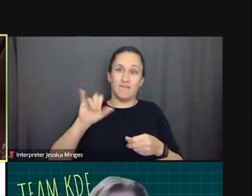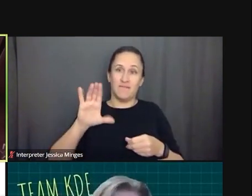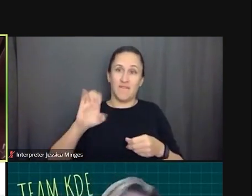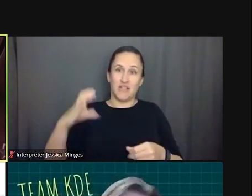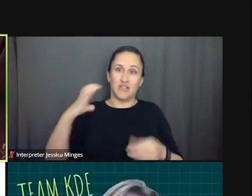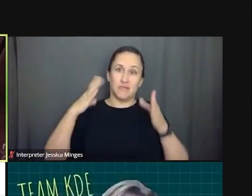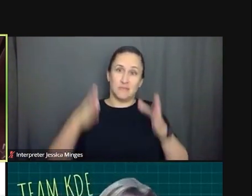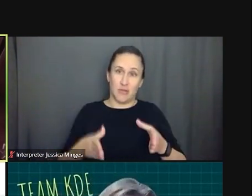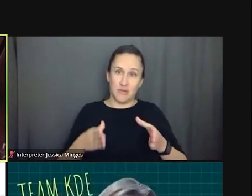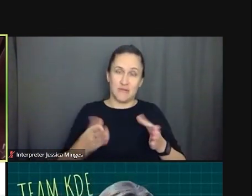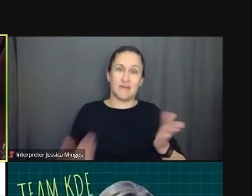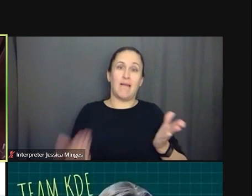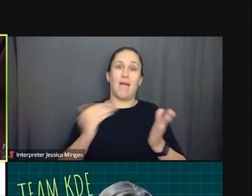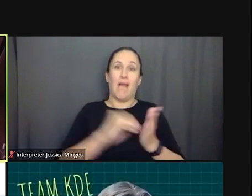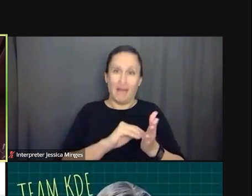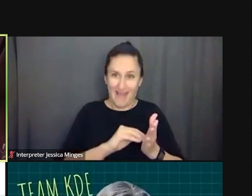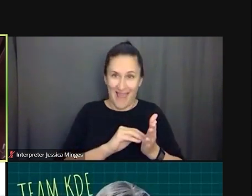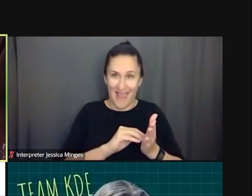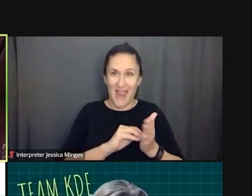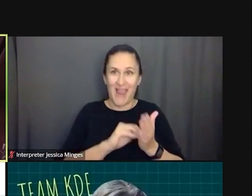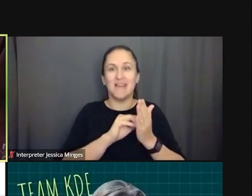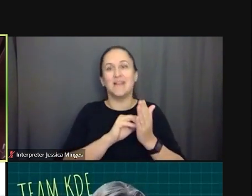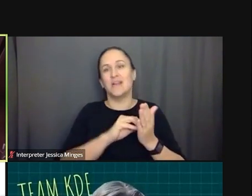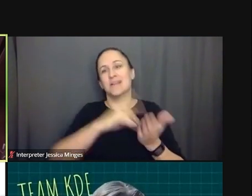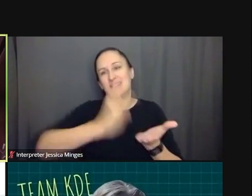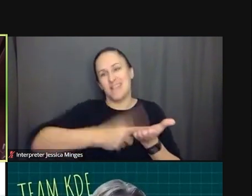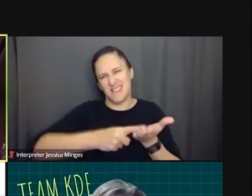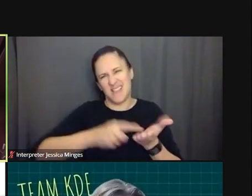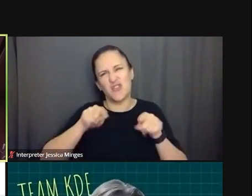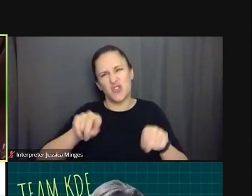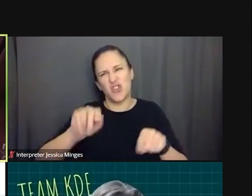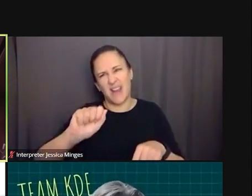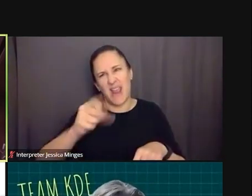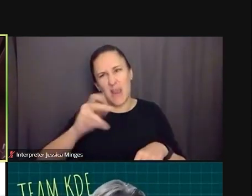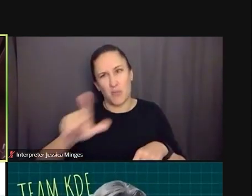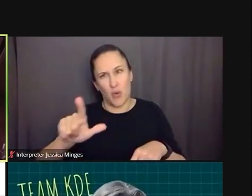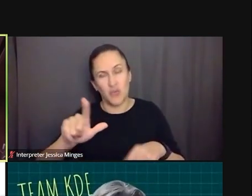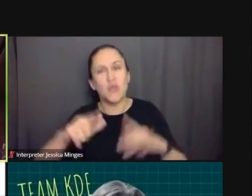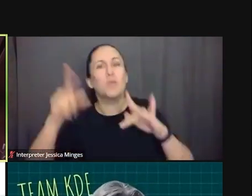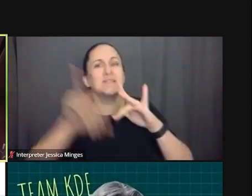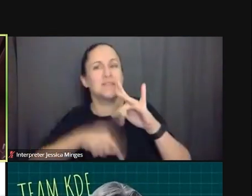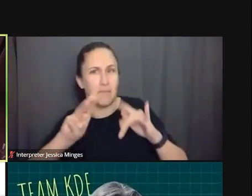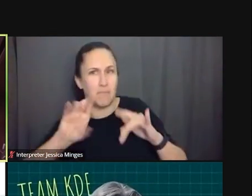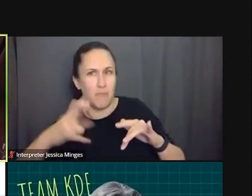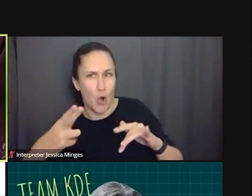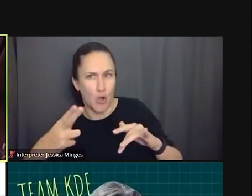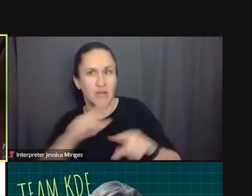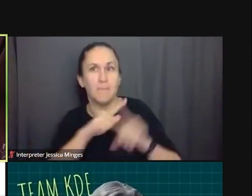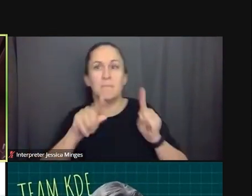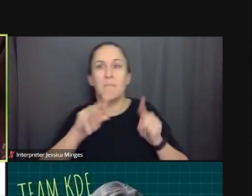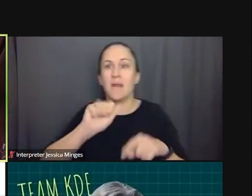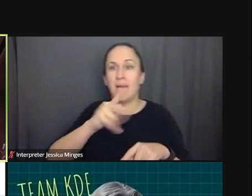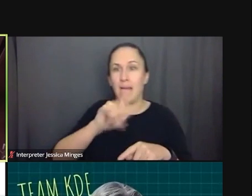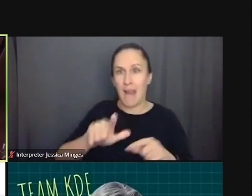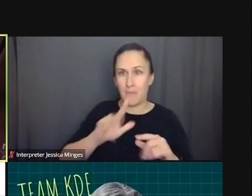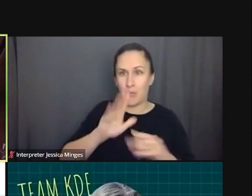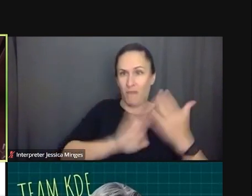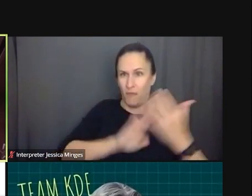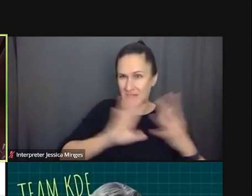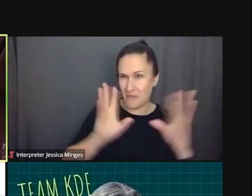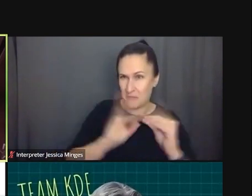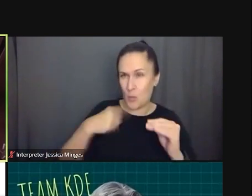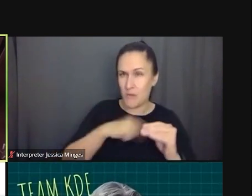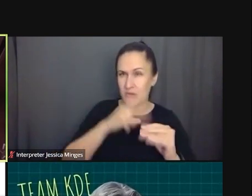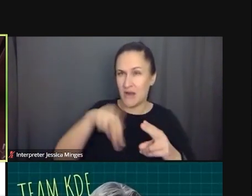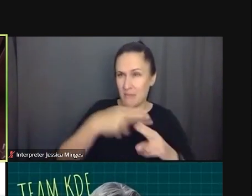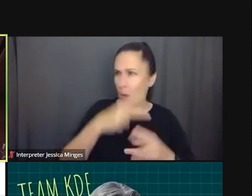and revisit it in person in April. So we'll actually skip March and in April talk about kind of the role of